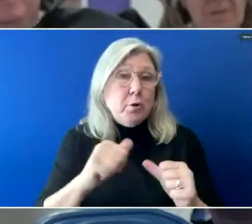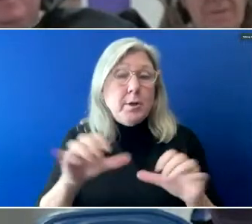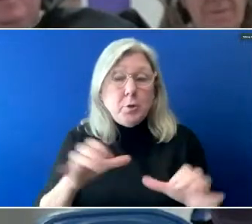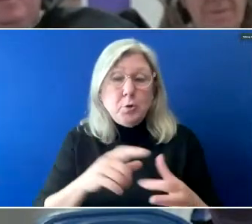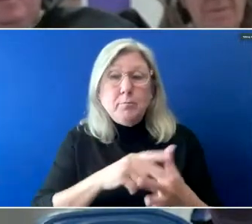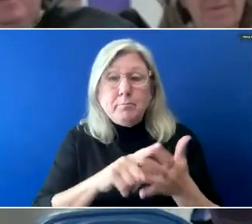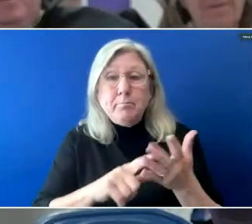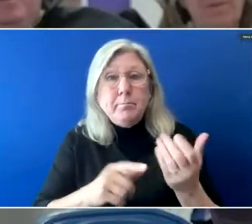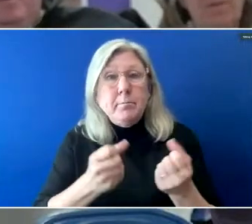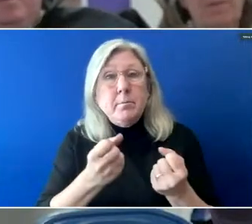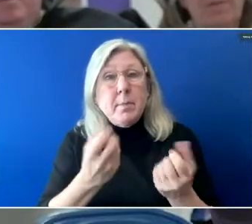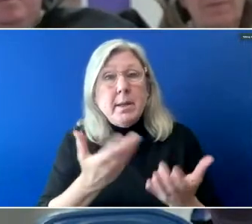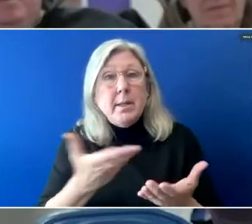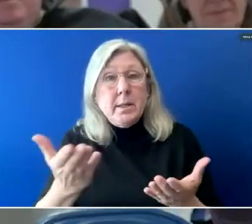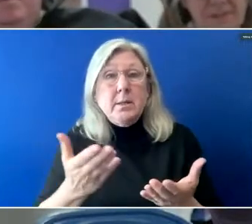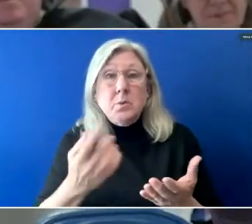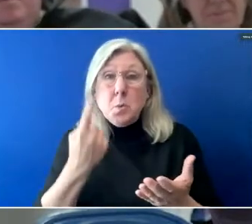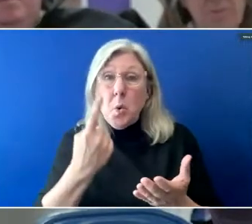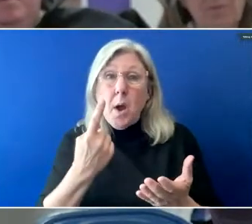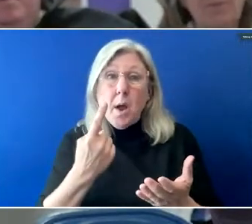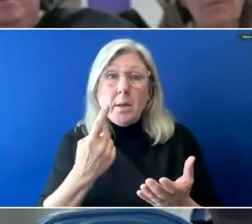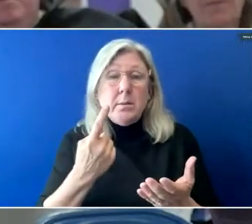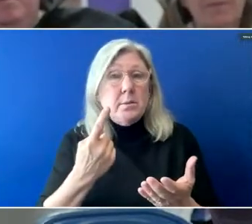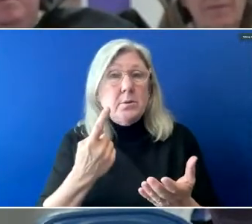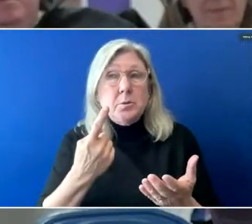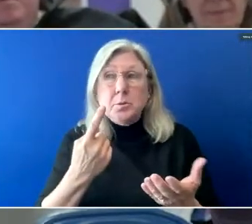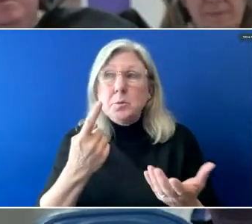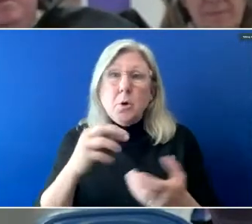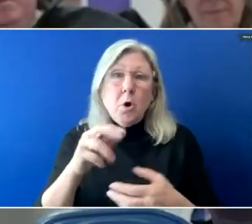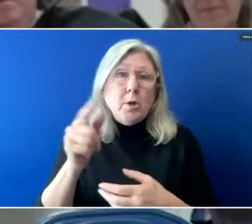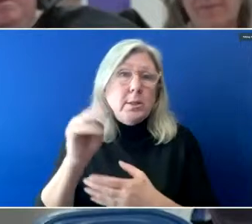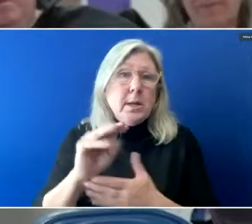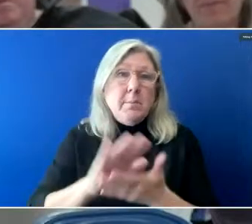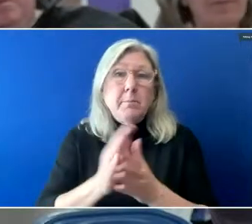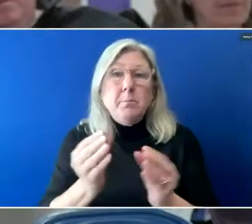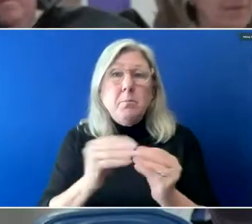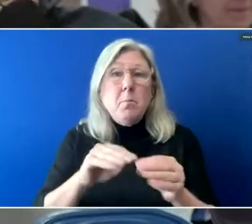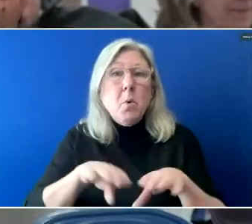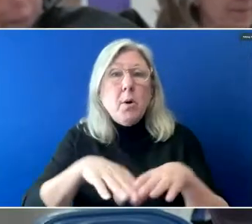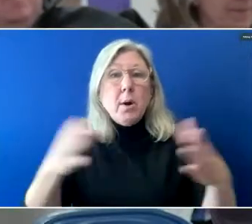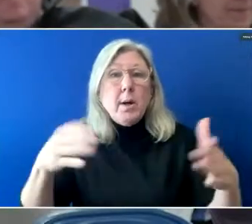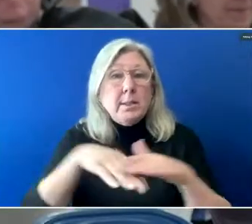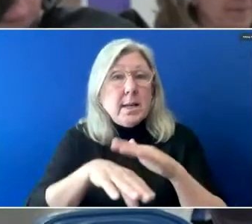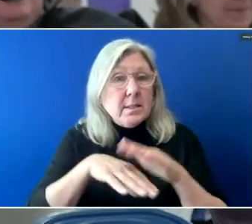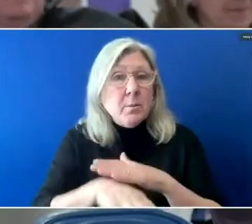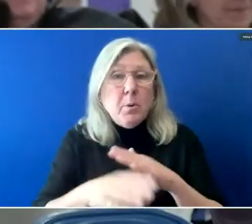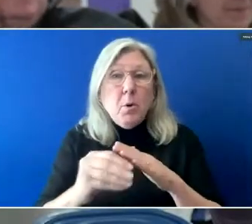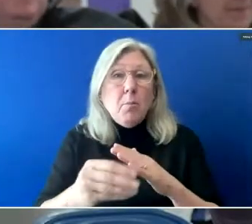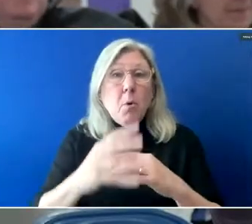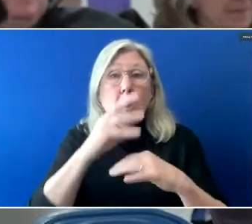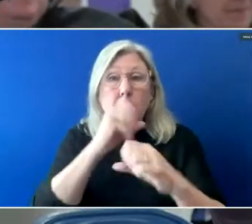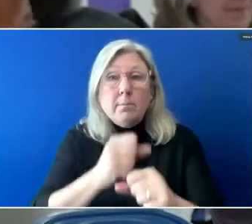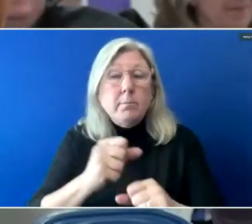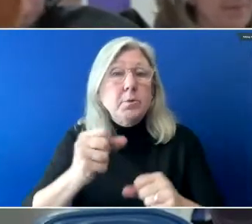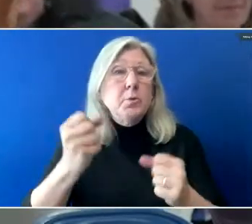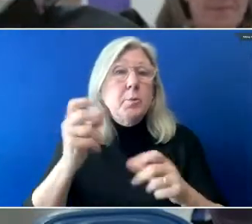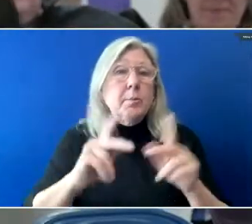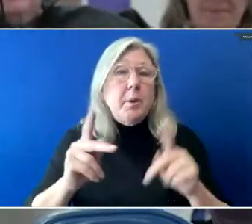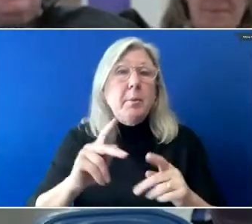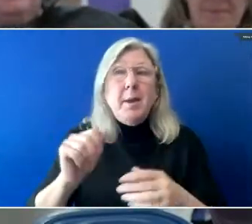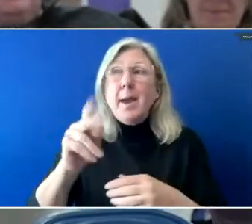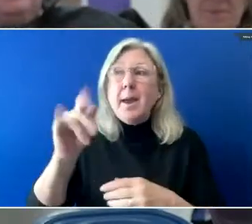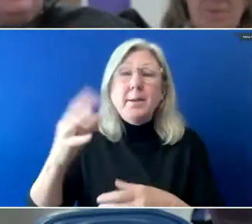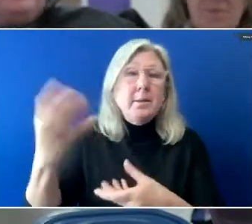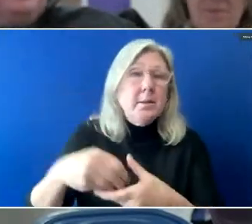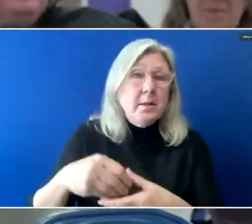of which was make RTM more accessible and more enticing to more folks Andy was on it that that M like a bunch of us were on it that was when Andy